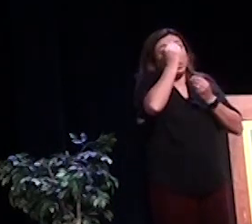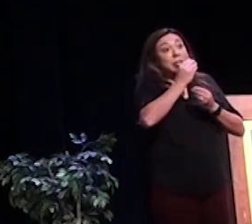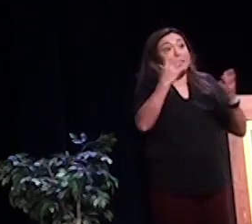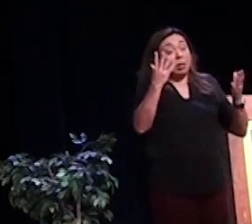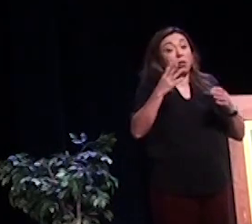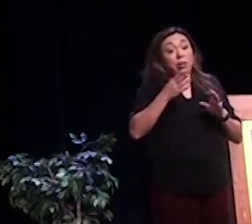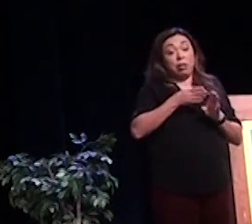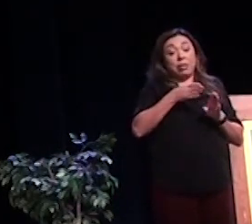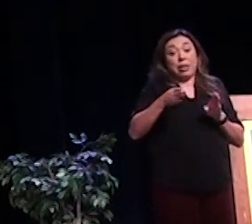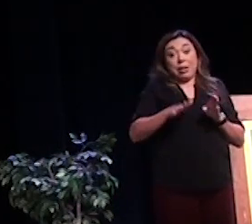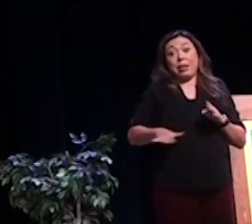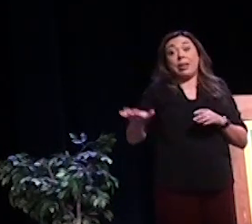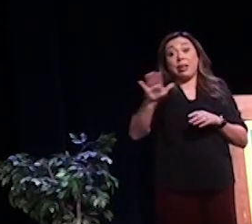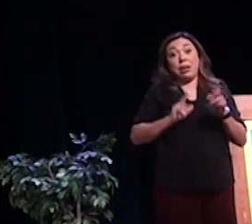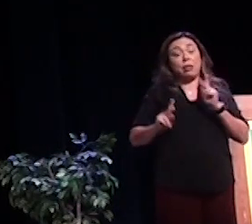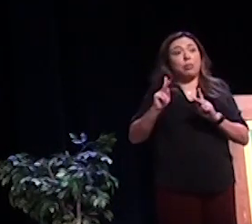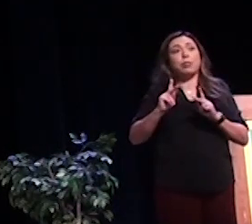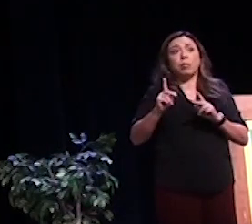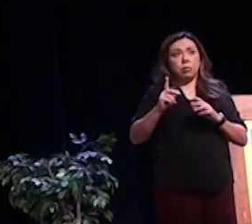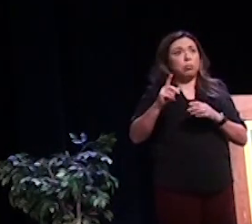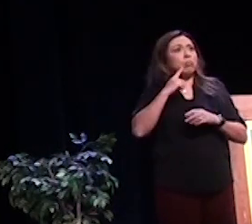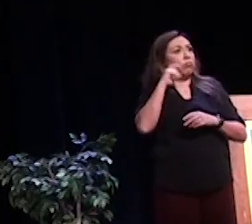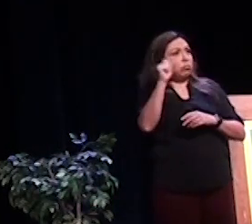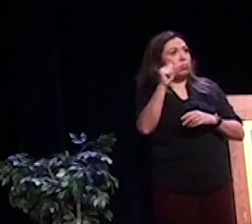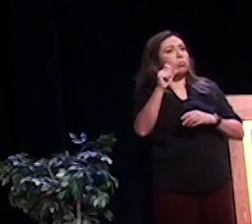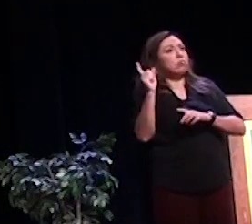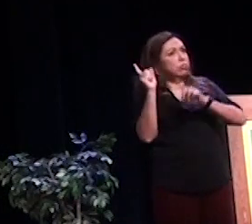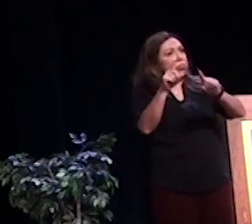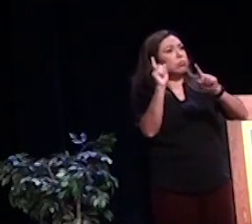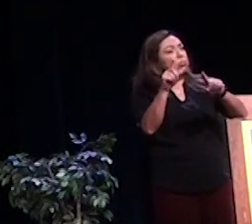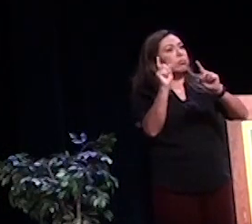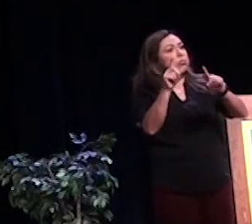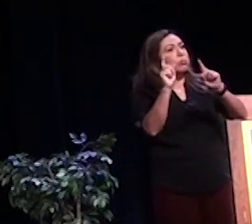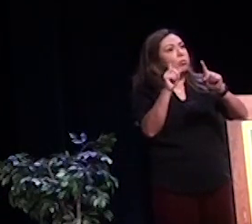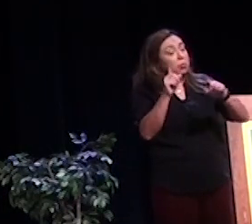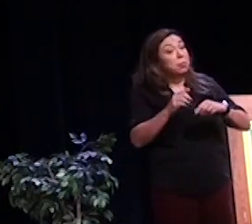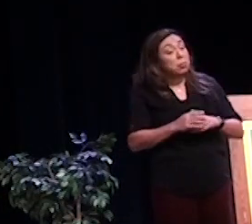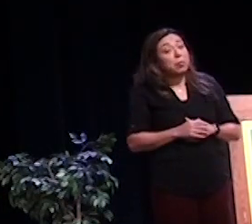the neighborhood has responded. They have been going, and we've been